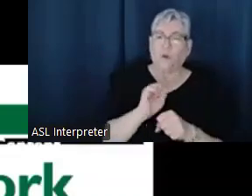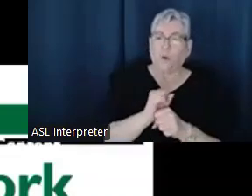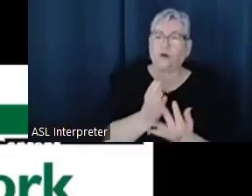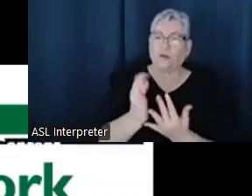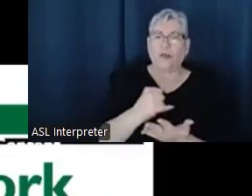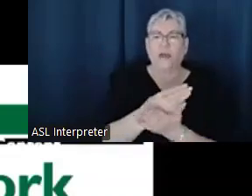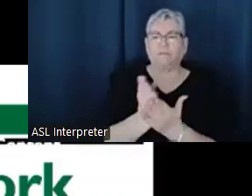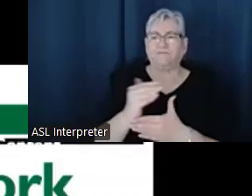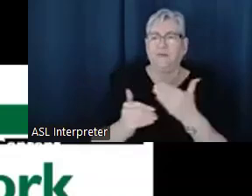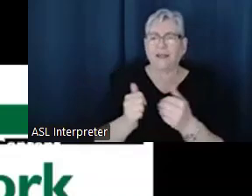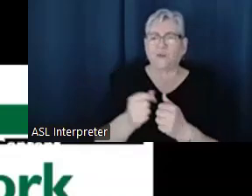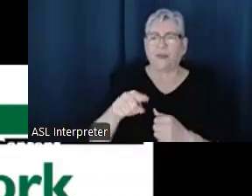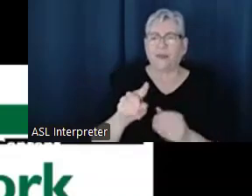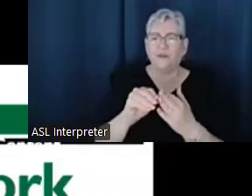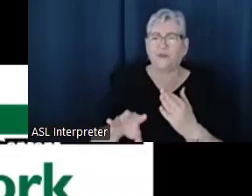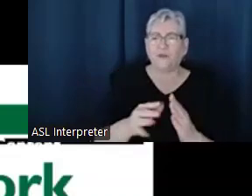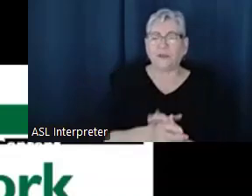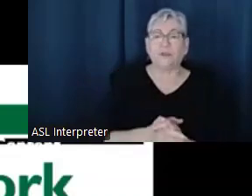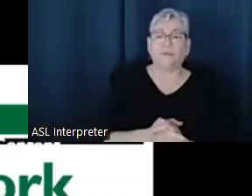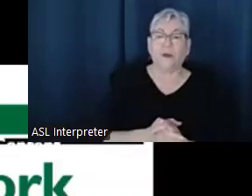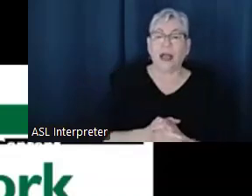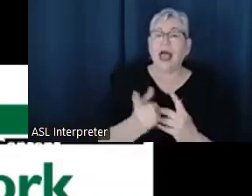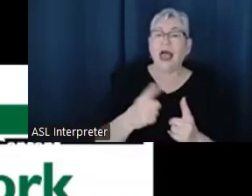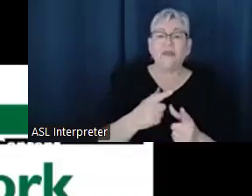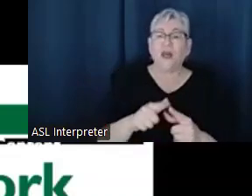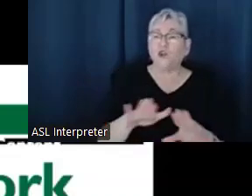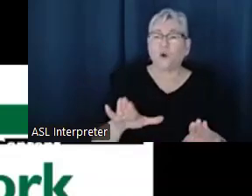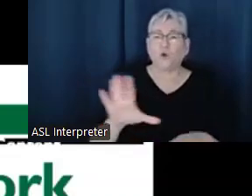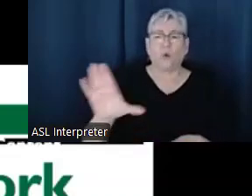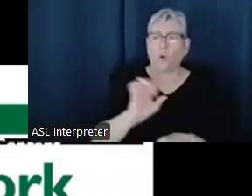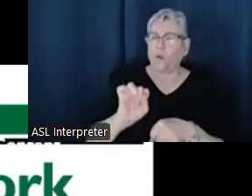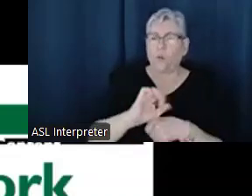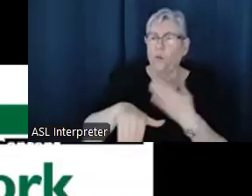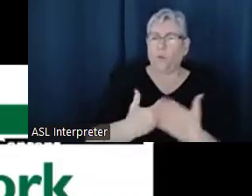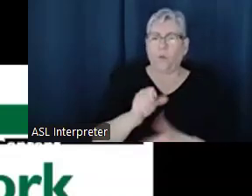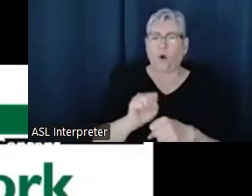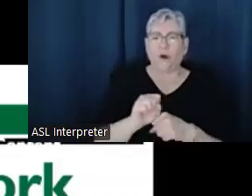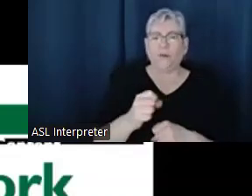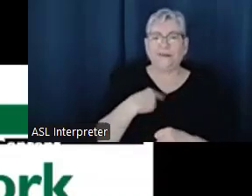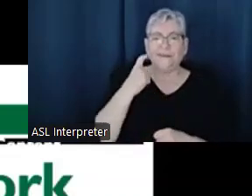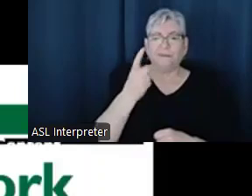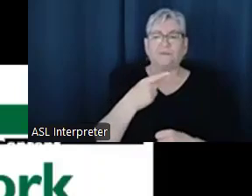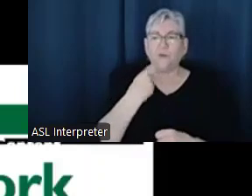them. And then don't do all of the work. So we just talked about a social competency skill, and I